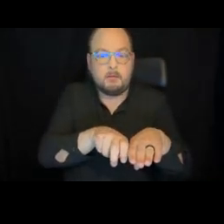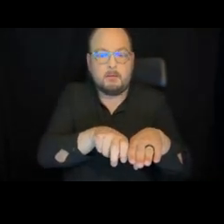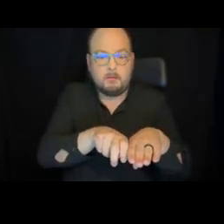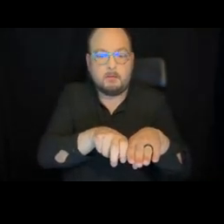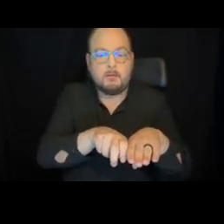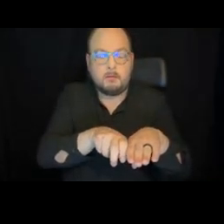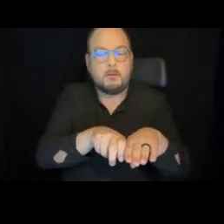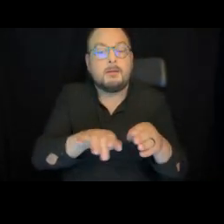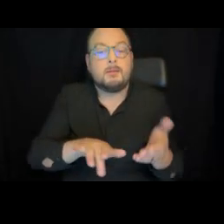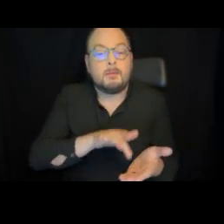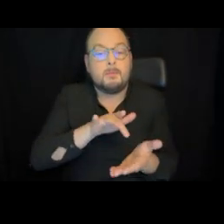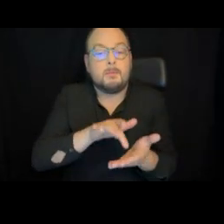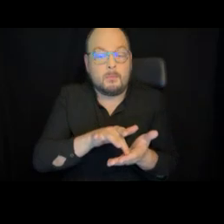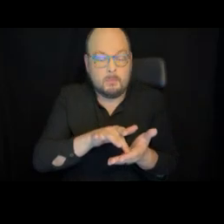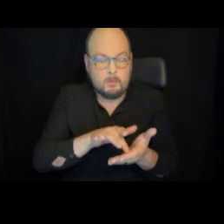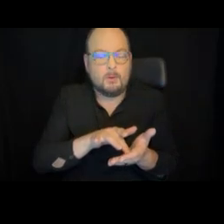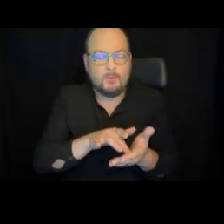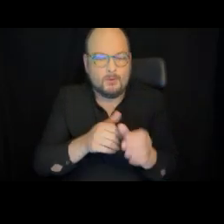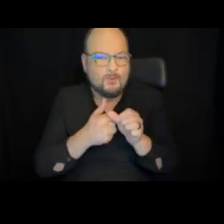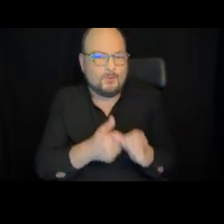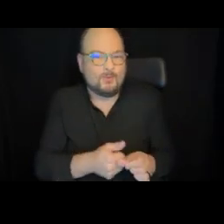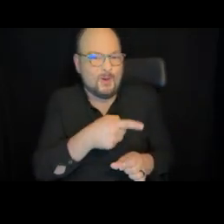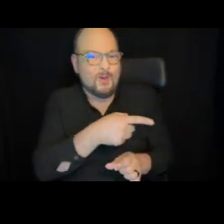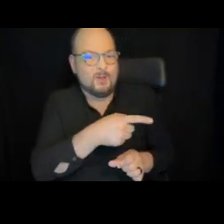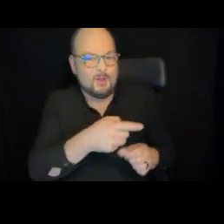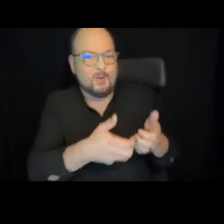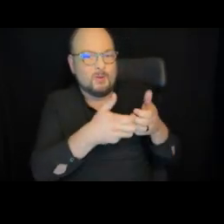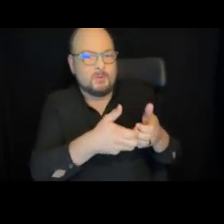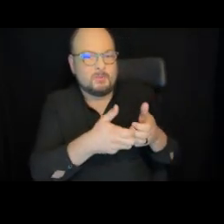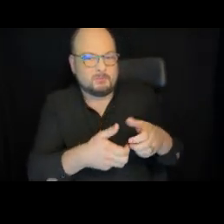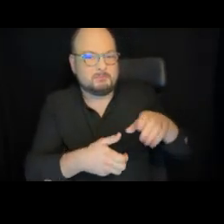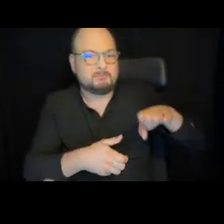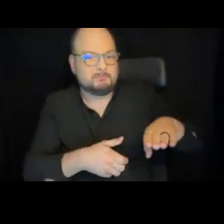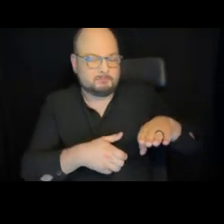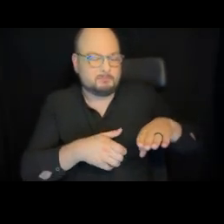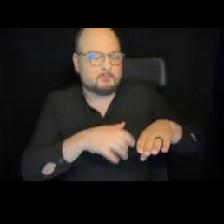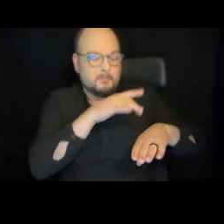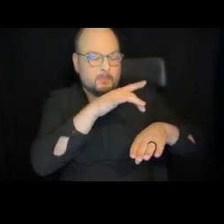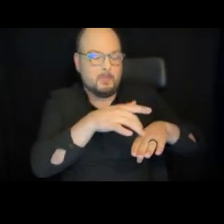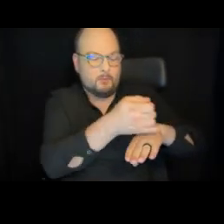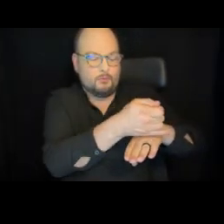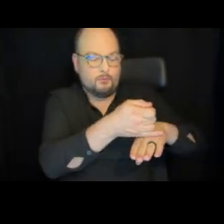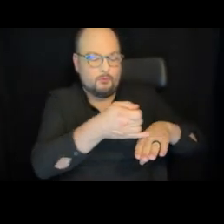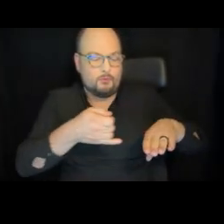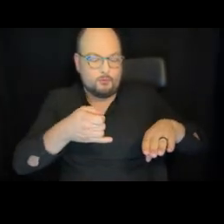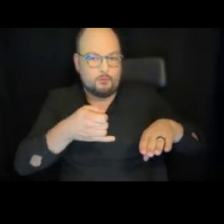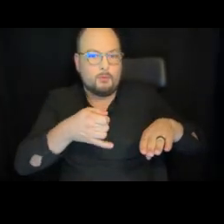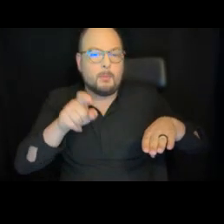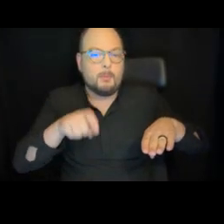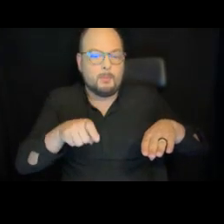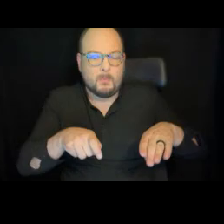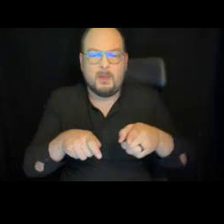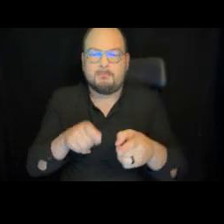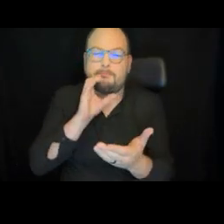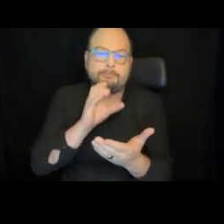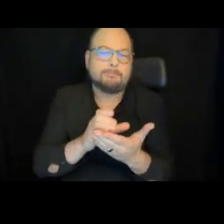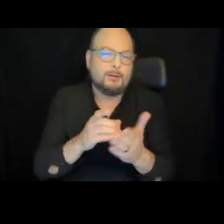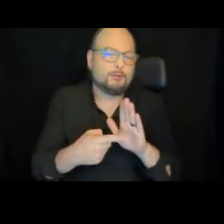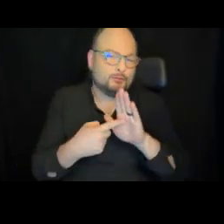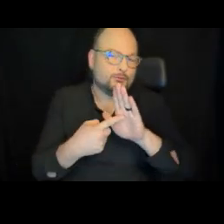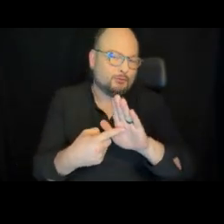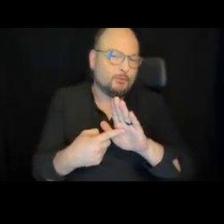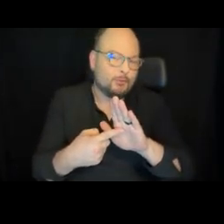the appliance. And you can see that demonstrated in the diagram on your screen.